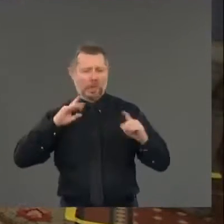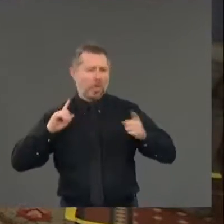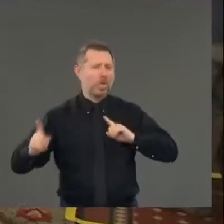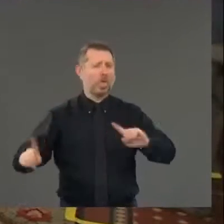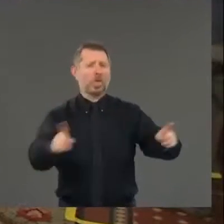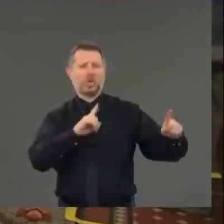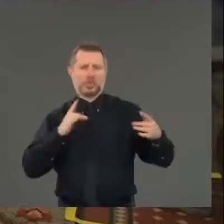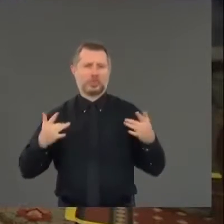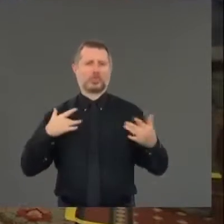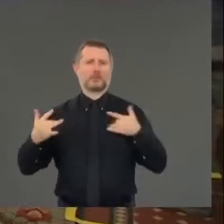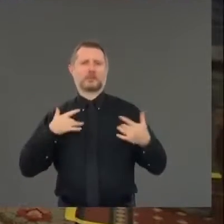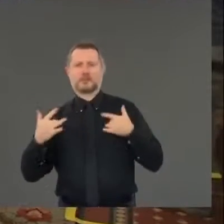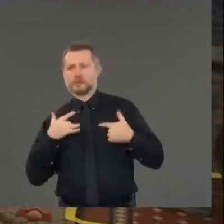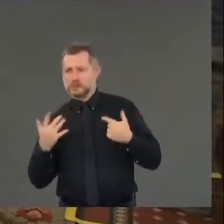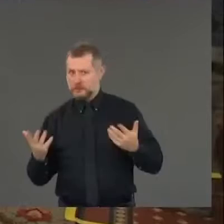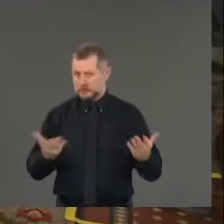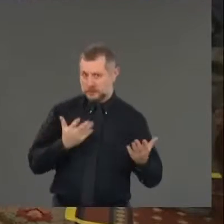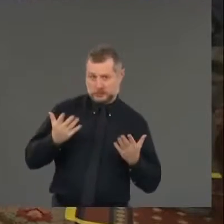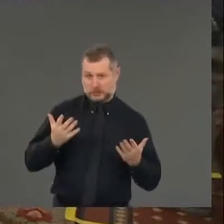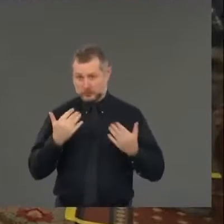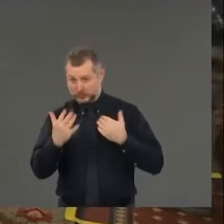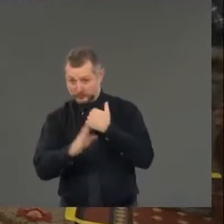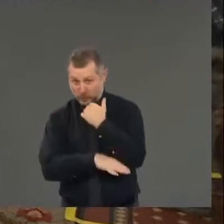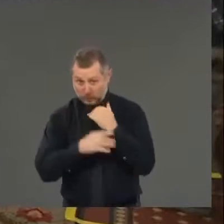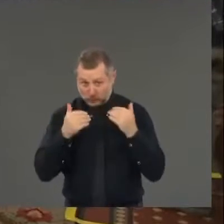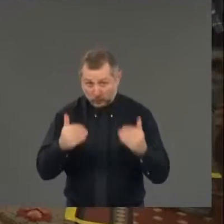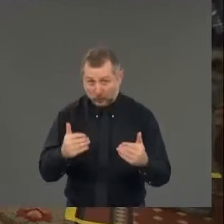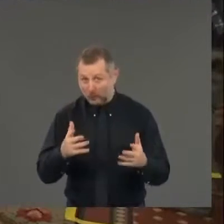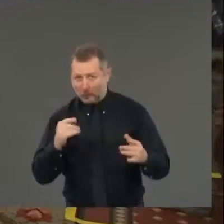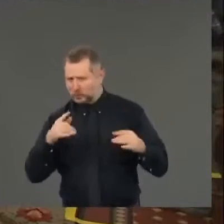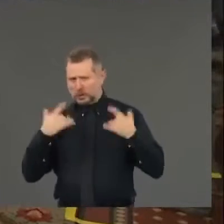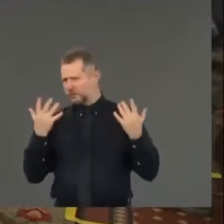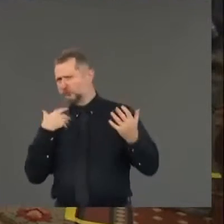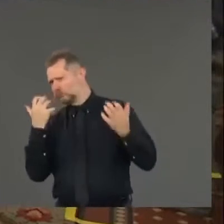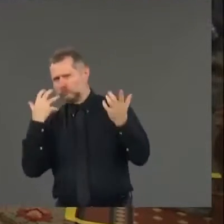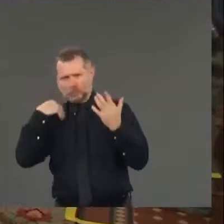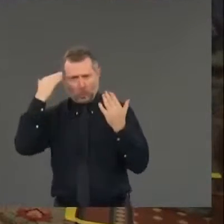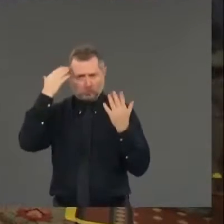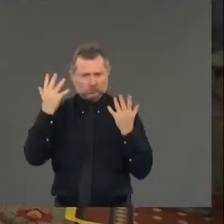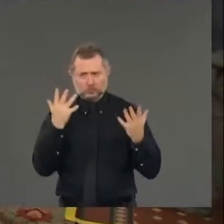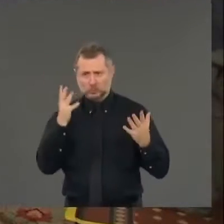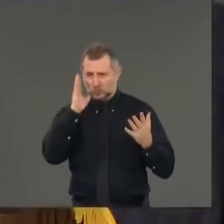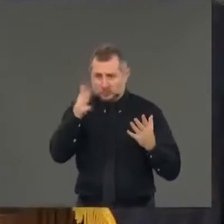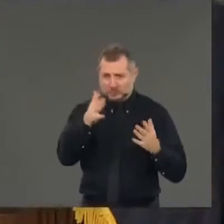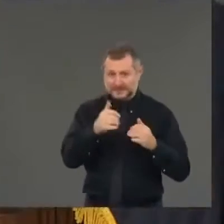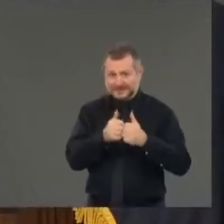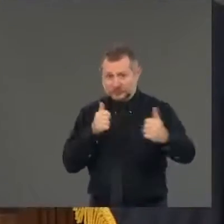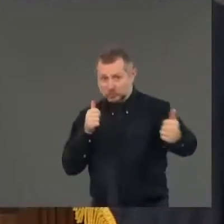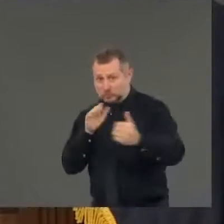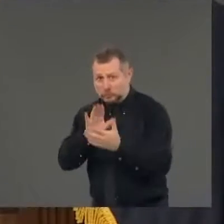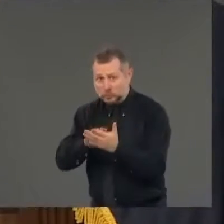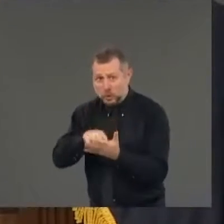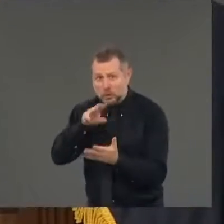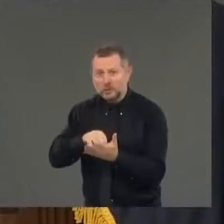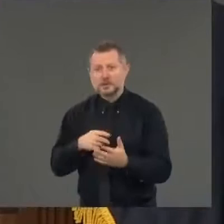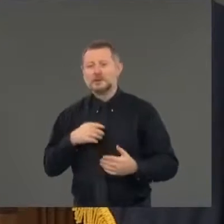about bills and things like that. Like, am I staying over at the school? Am I going to be distance learning? Yeah, we don't know yet.